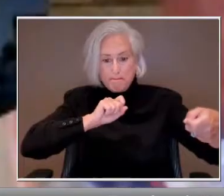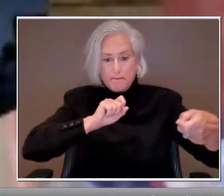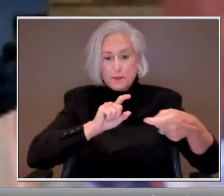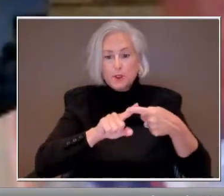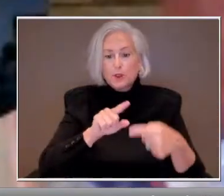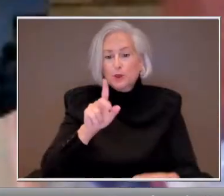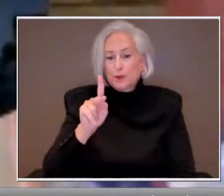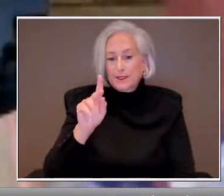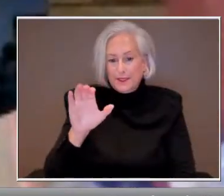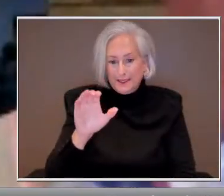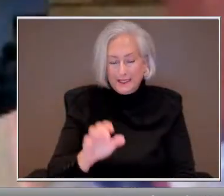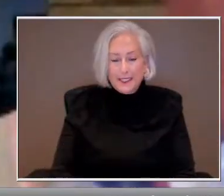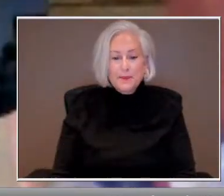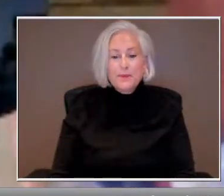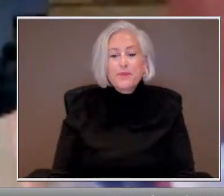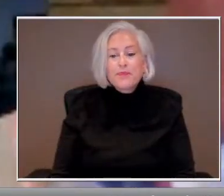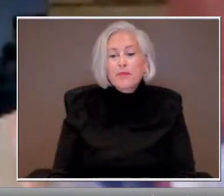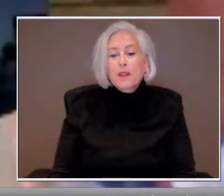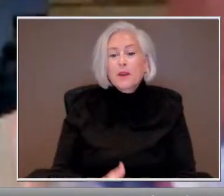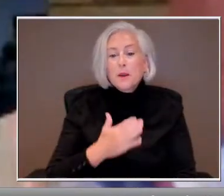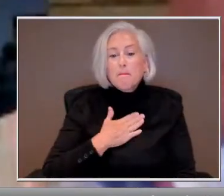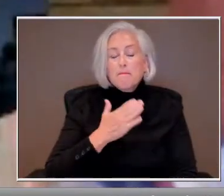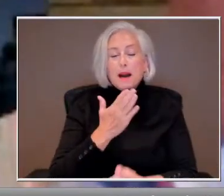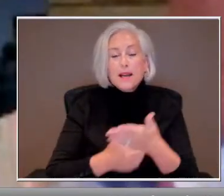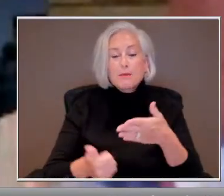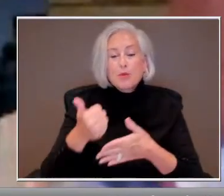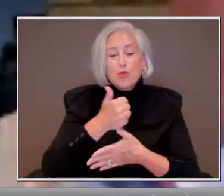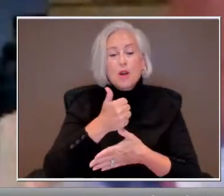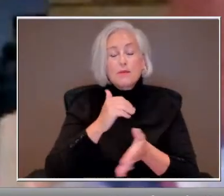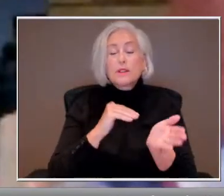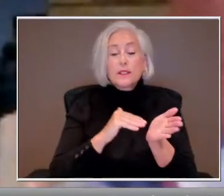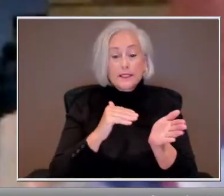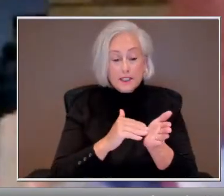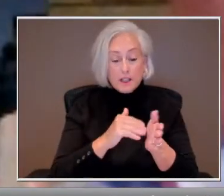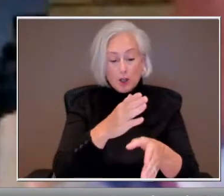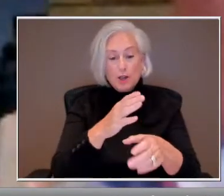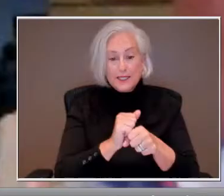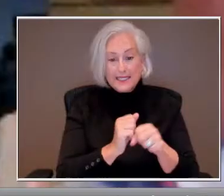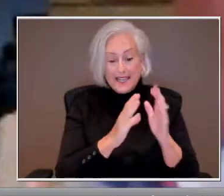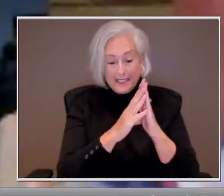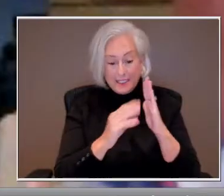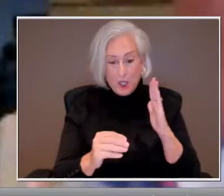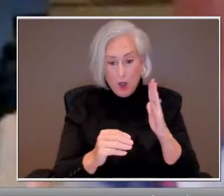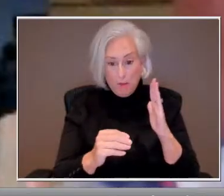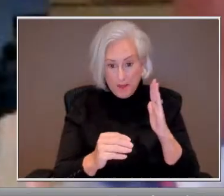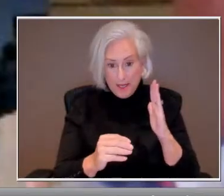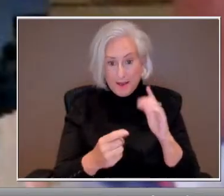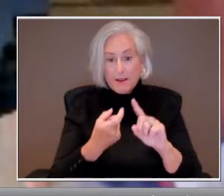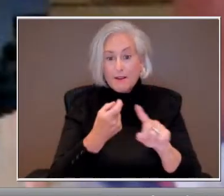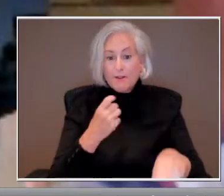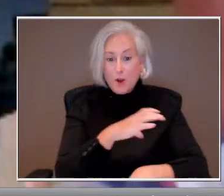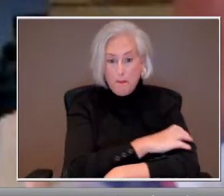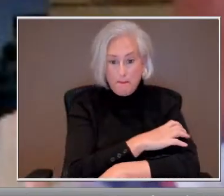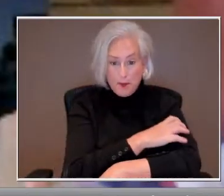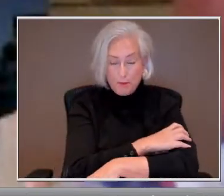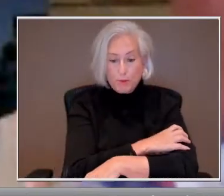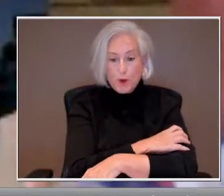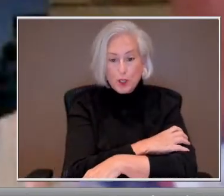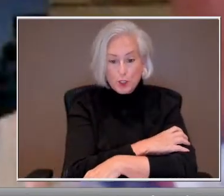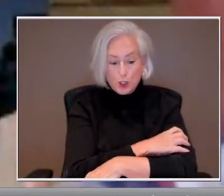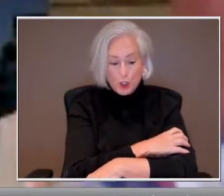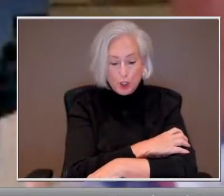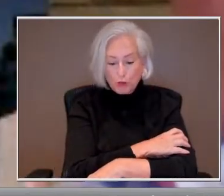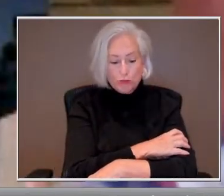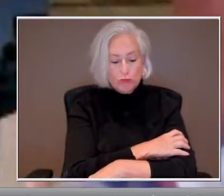my primary doctor, gets a copy of the readings just as fast, I